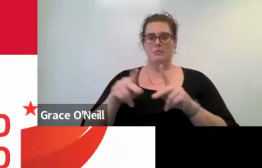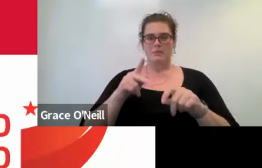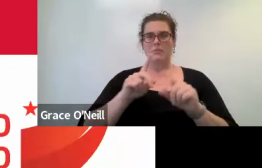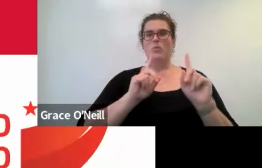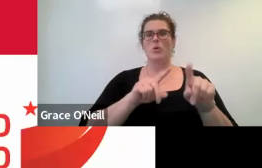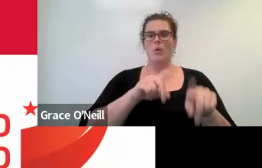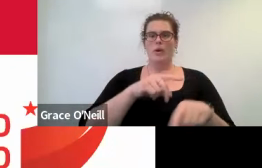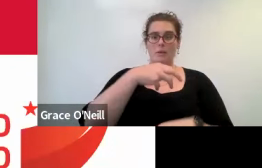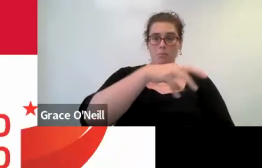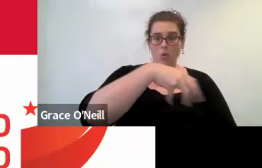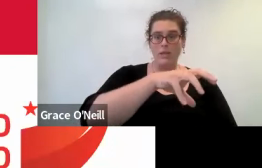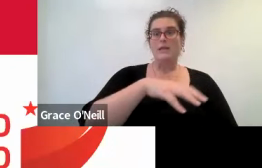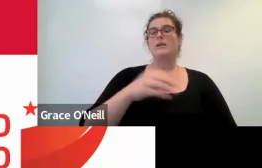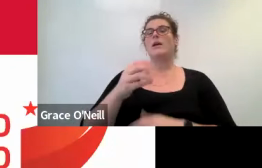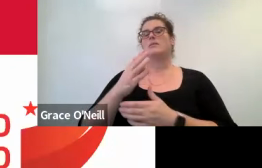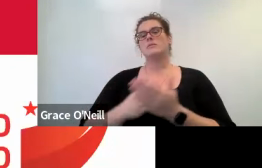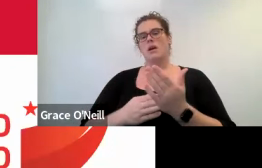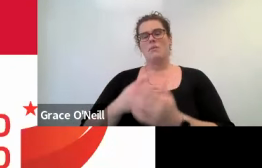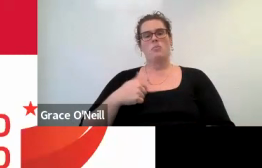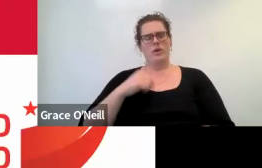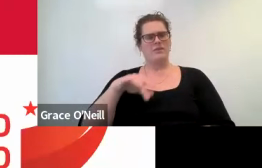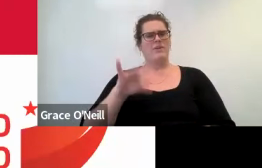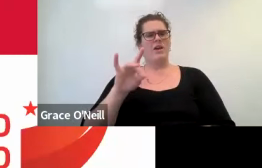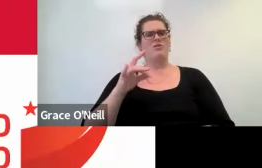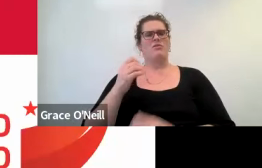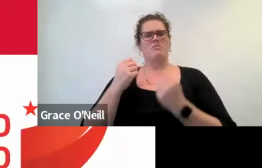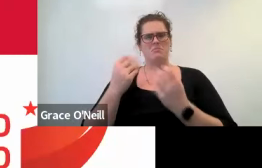bowling, and we were finding that many were attending